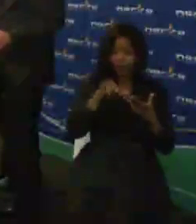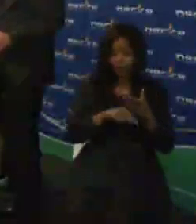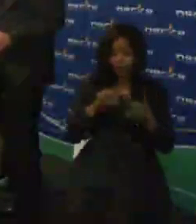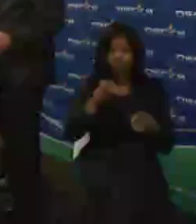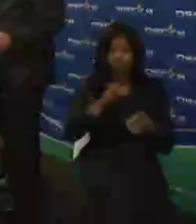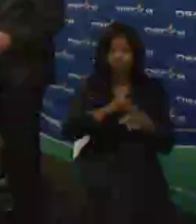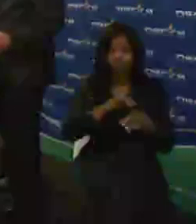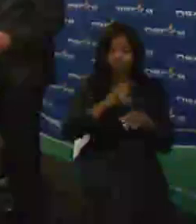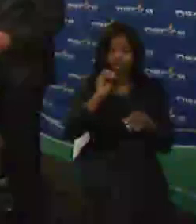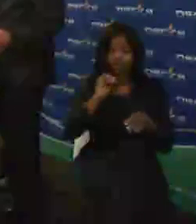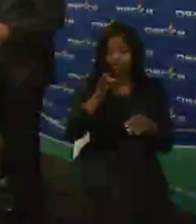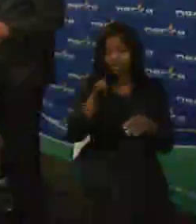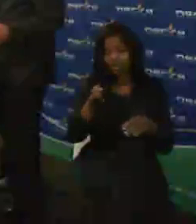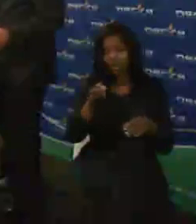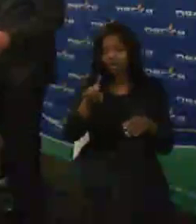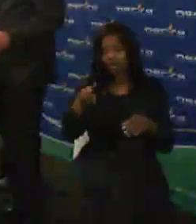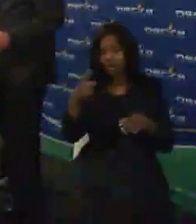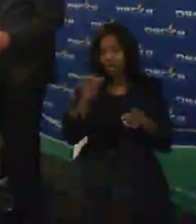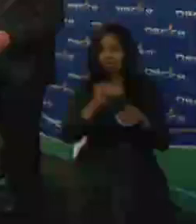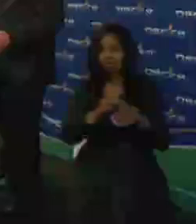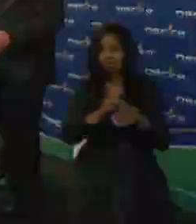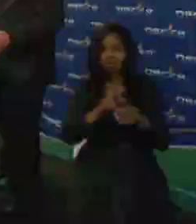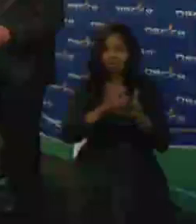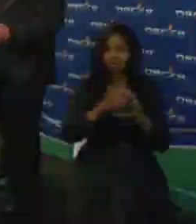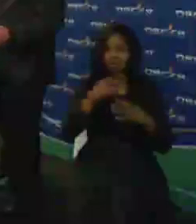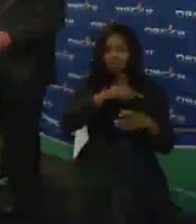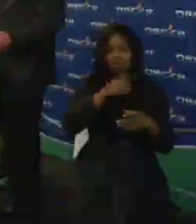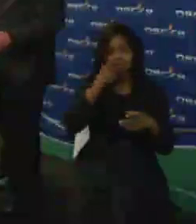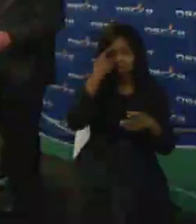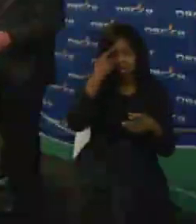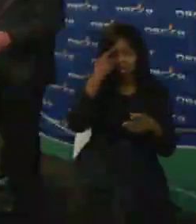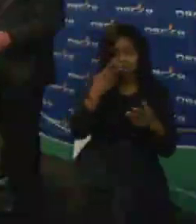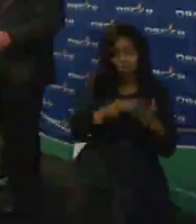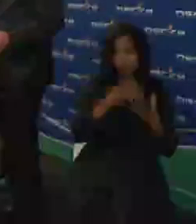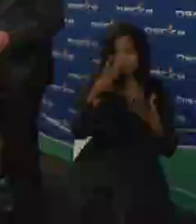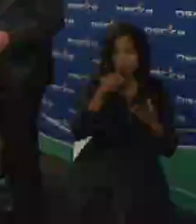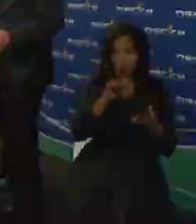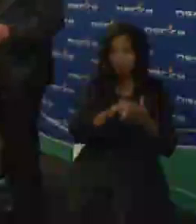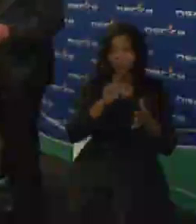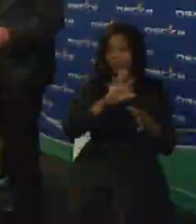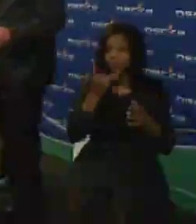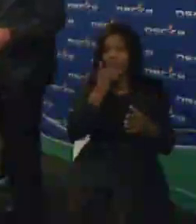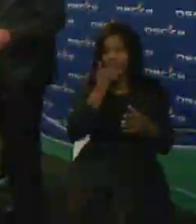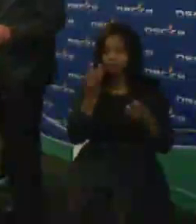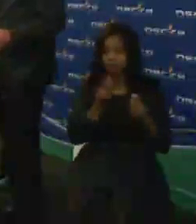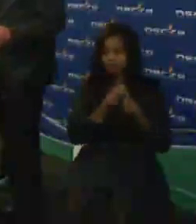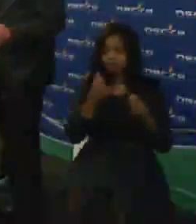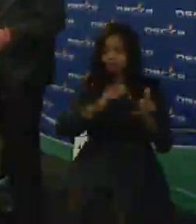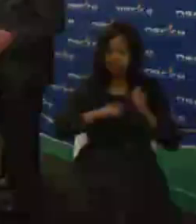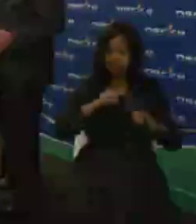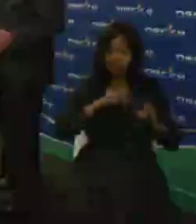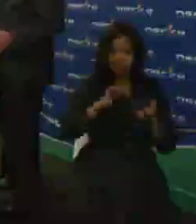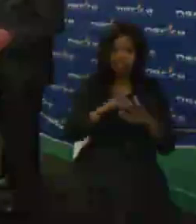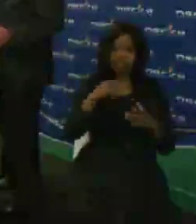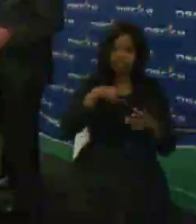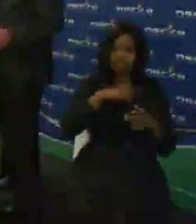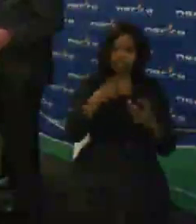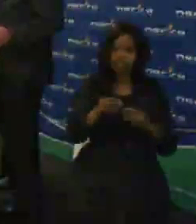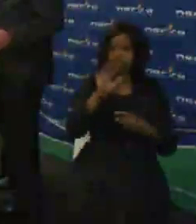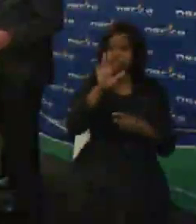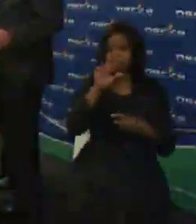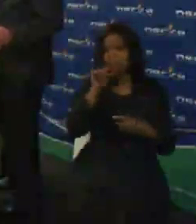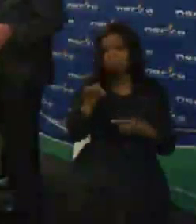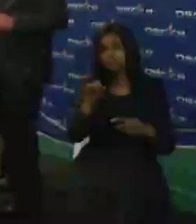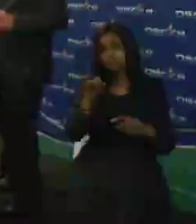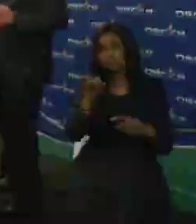there are other issues, and we really recognize that we're not happy with the current performance. That is why we have the 9-point plan to